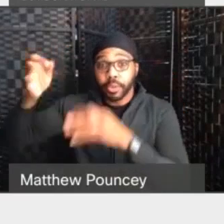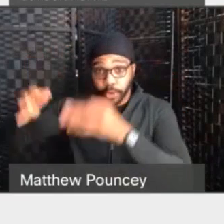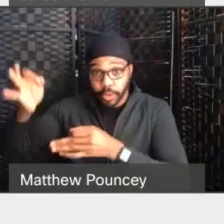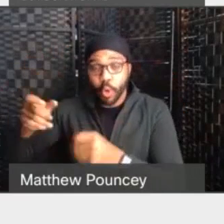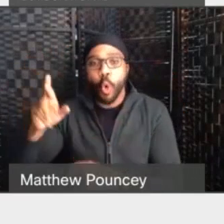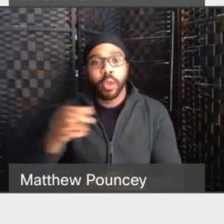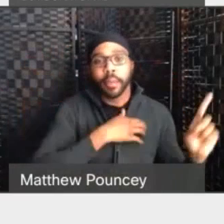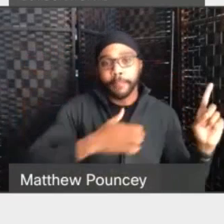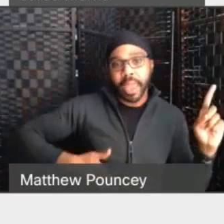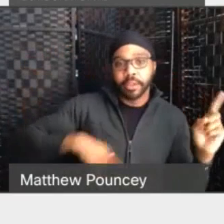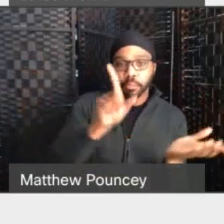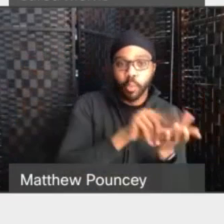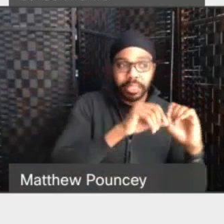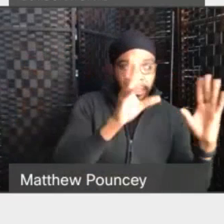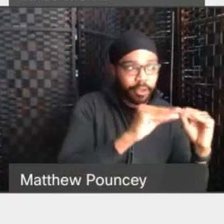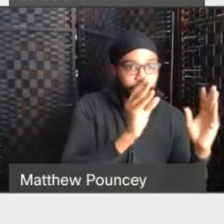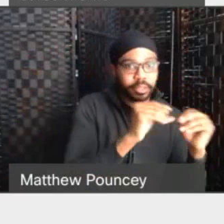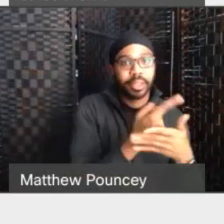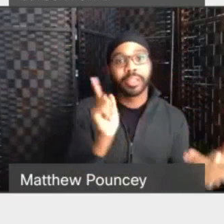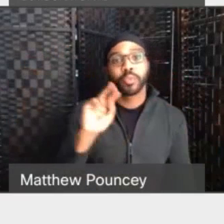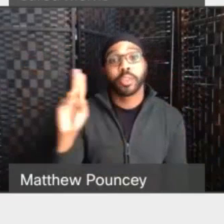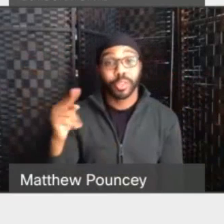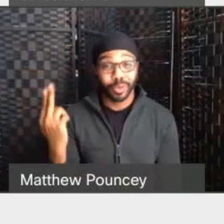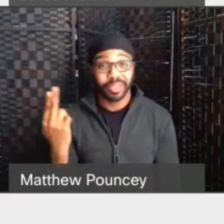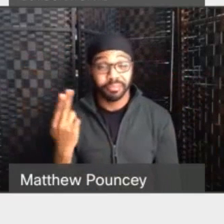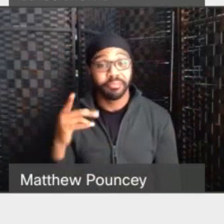press conference last Thursday,